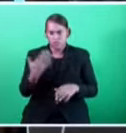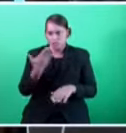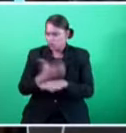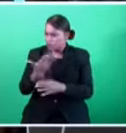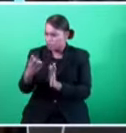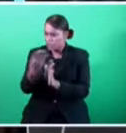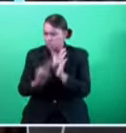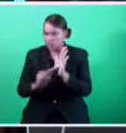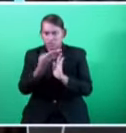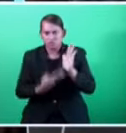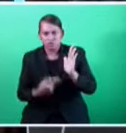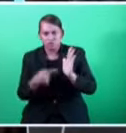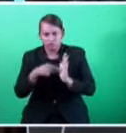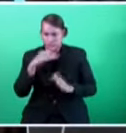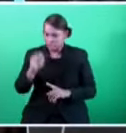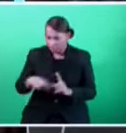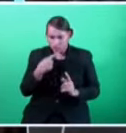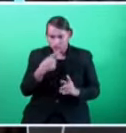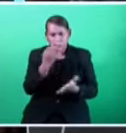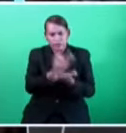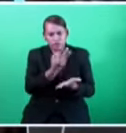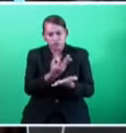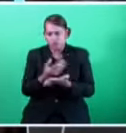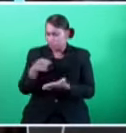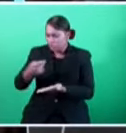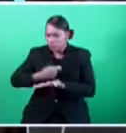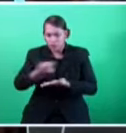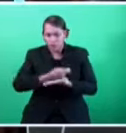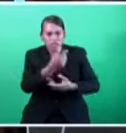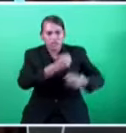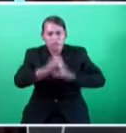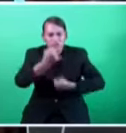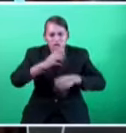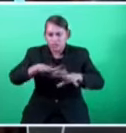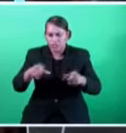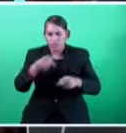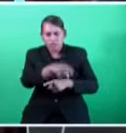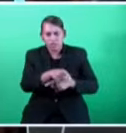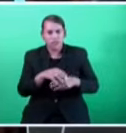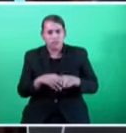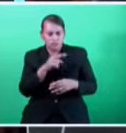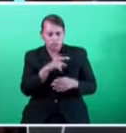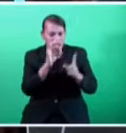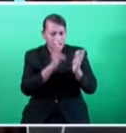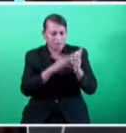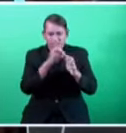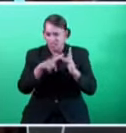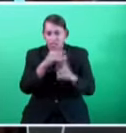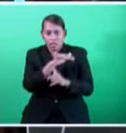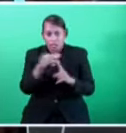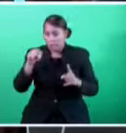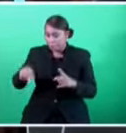done the technical, of course, there's money involved, our engineers, environment departments, EMP, all those are there, scoping exercise.